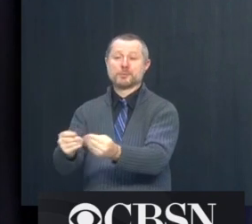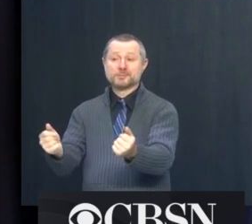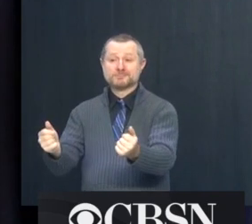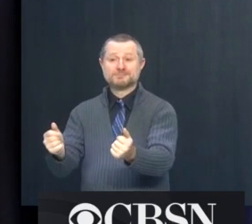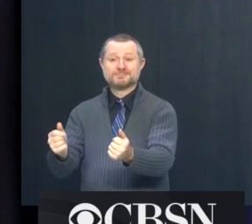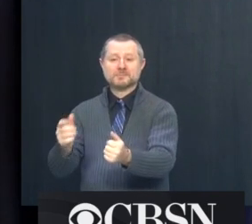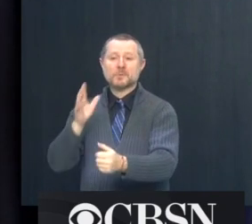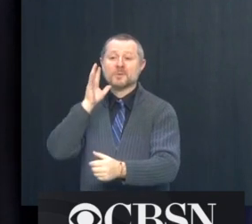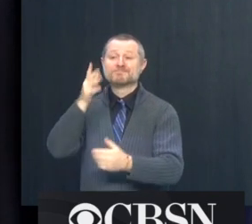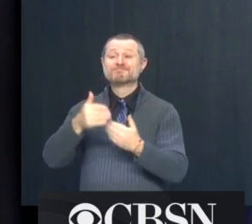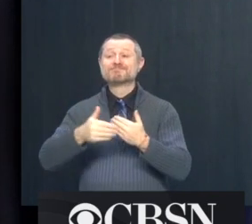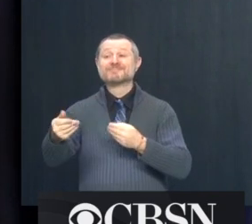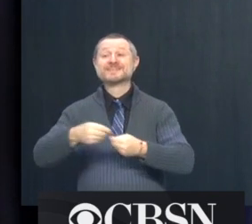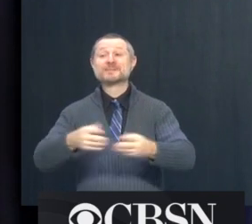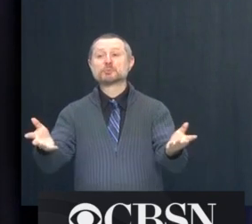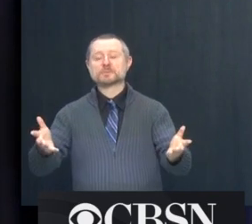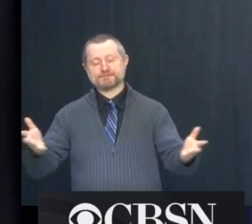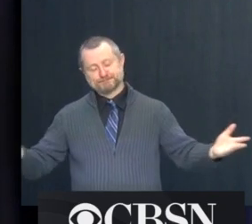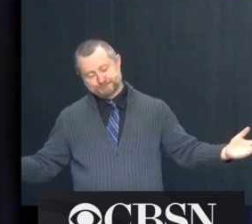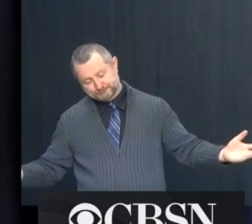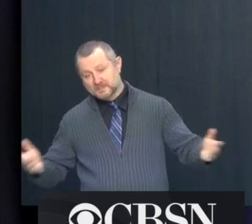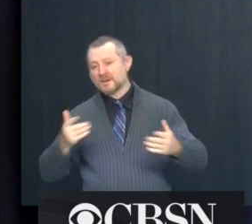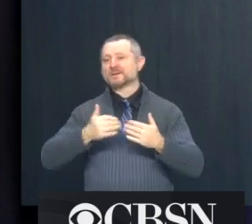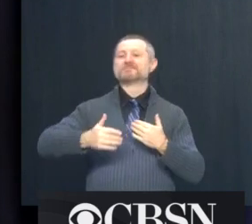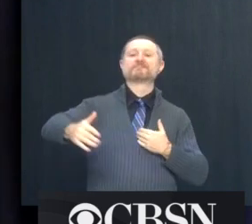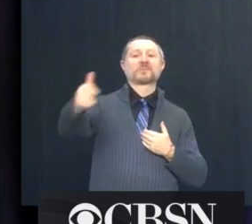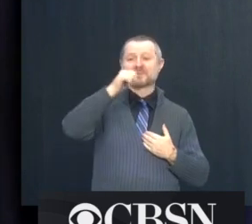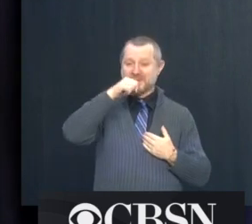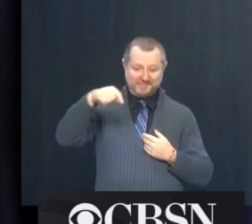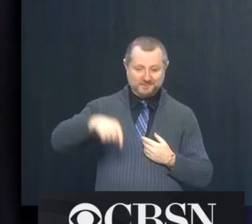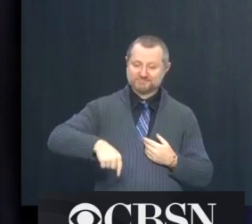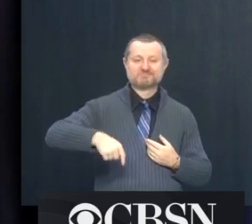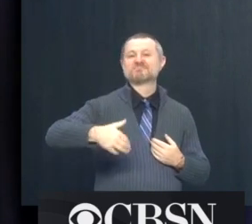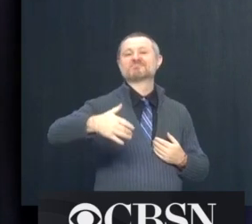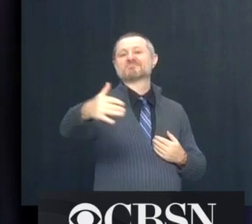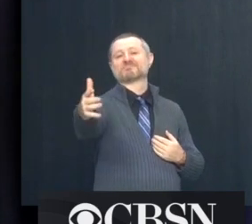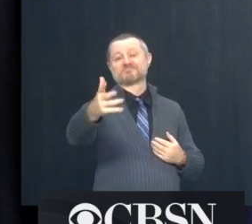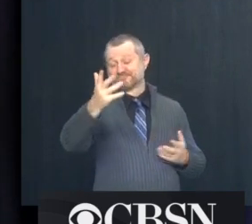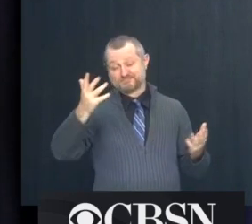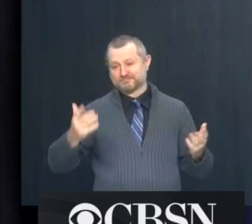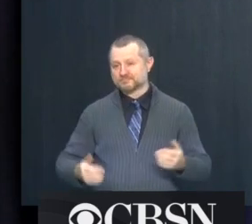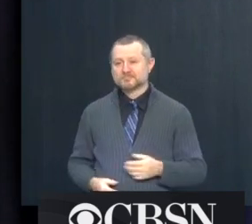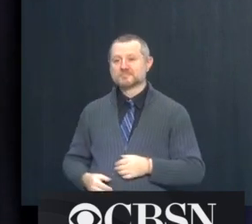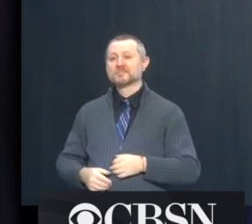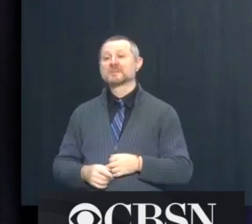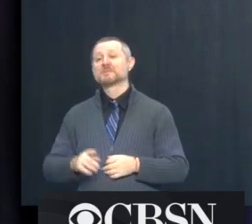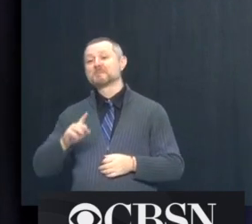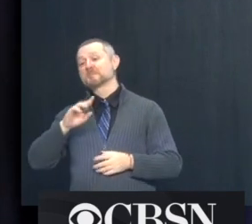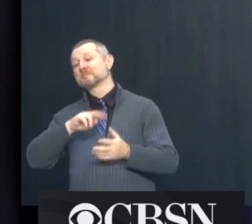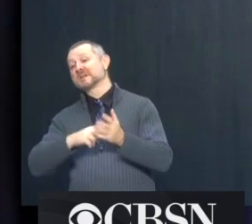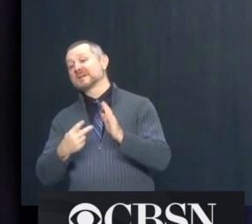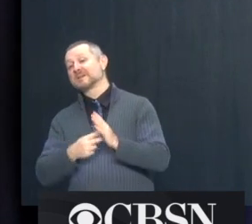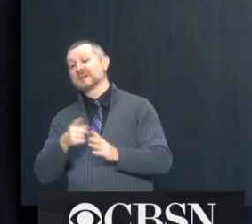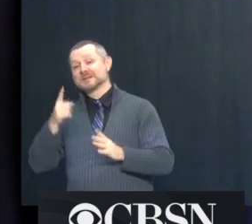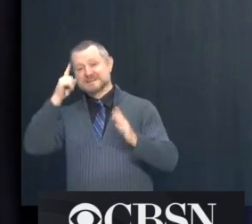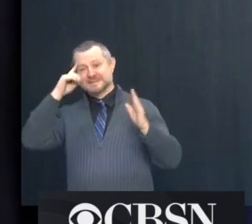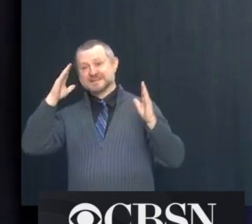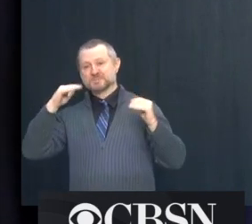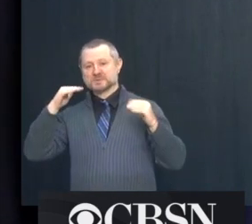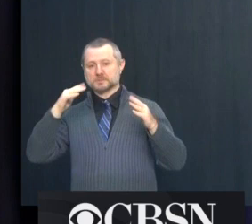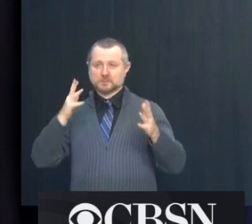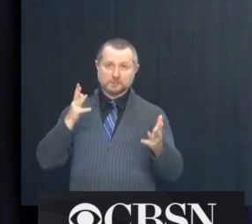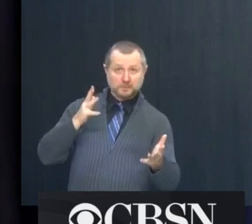time frame you think it is. So you have to recalibrate your clock if you are